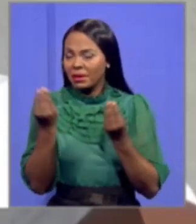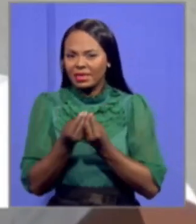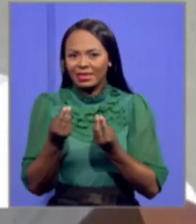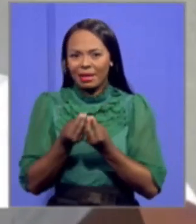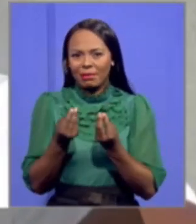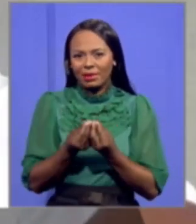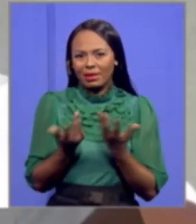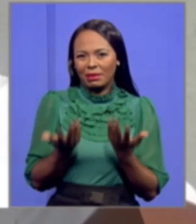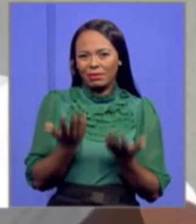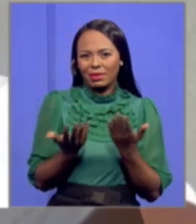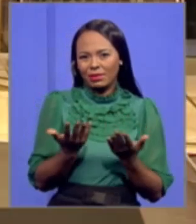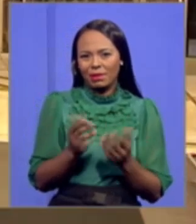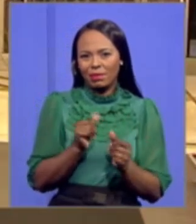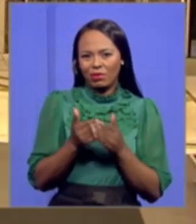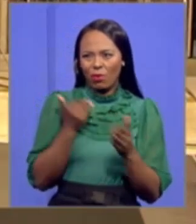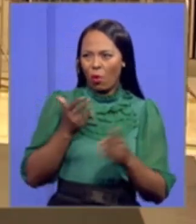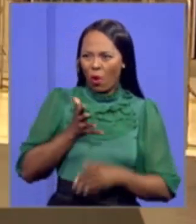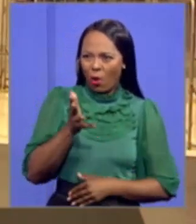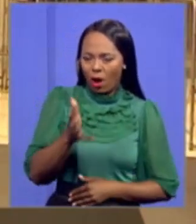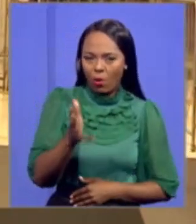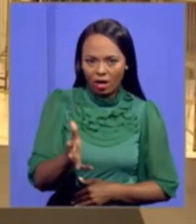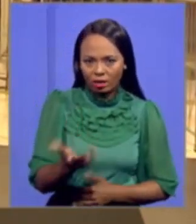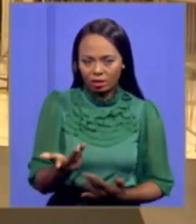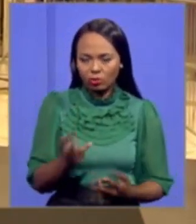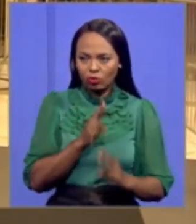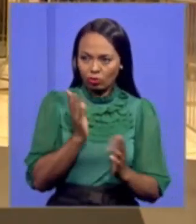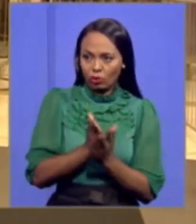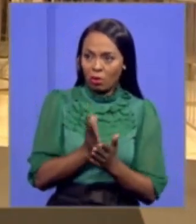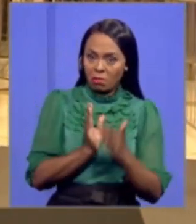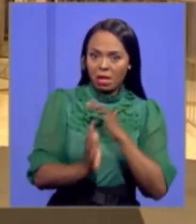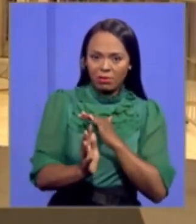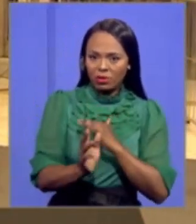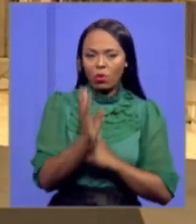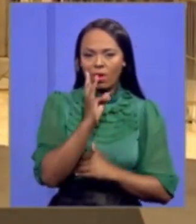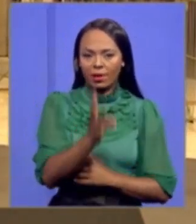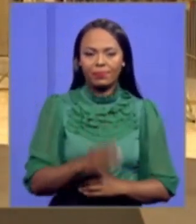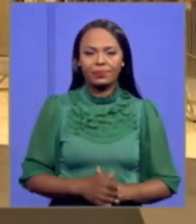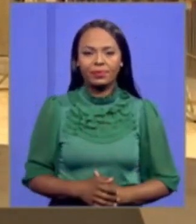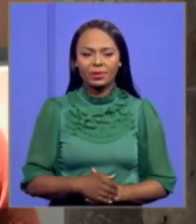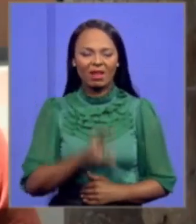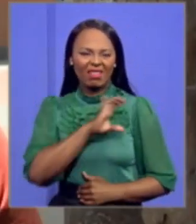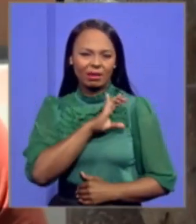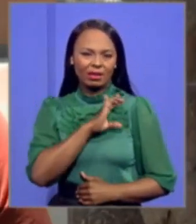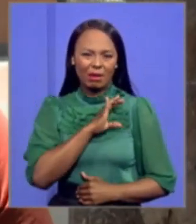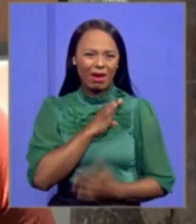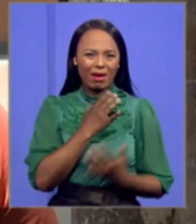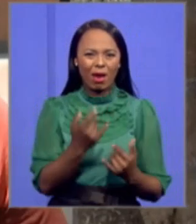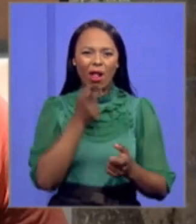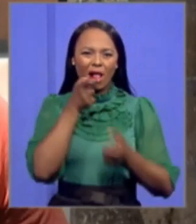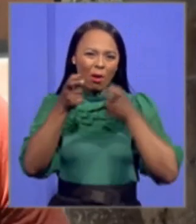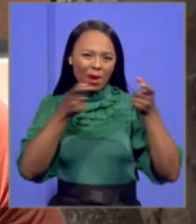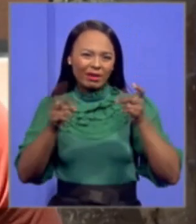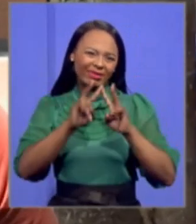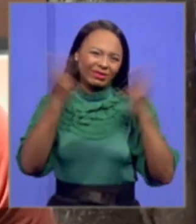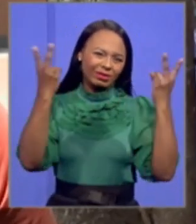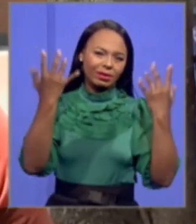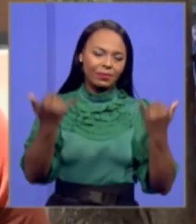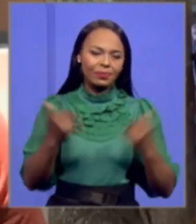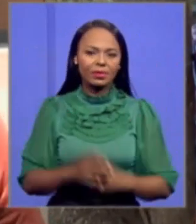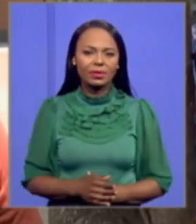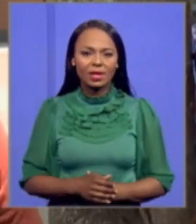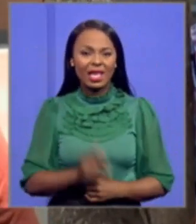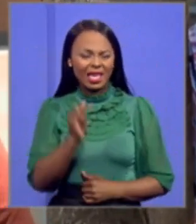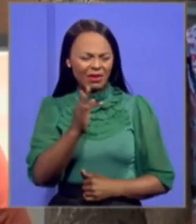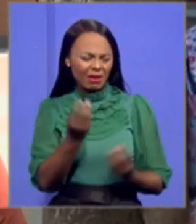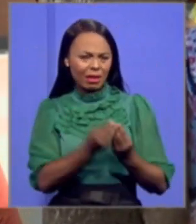yearning for the better part of the year. Bareki mo Tshwane ba tlhagise maikutlo a farologaneng ka letsatsi leno. Gone benung dilo if ba di